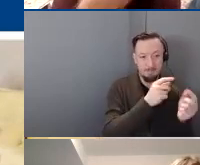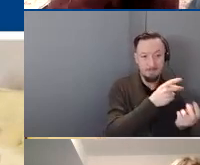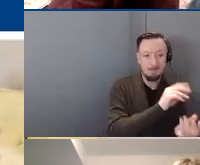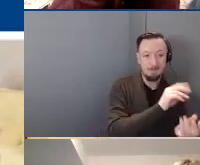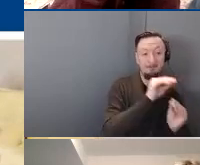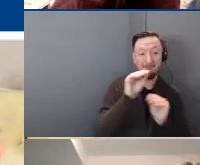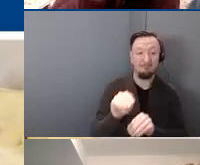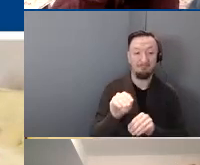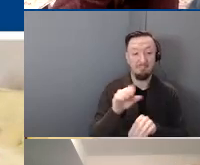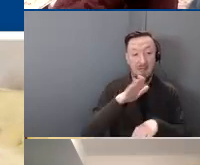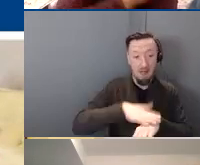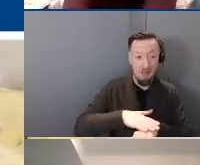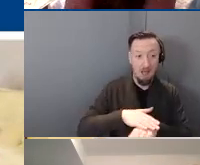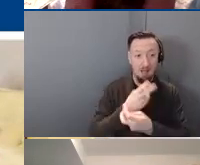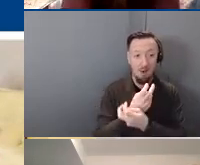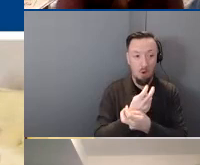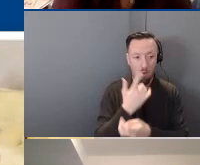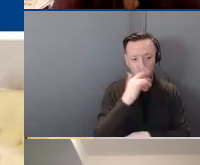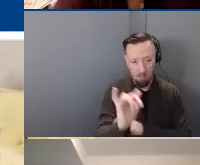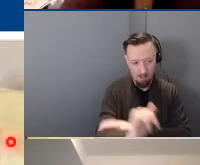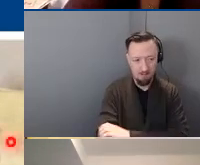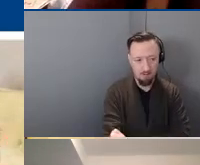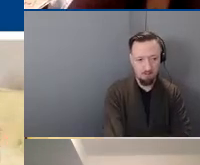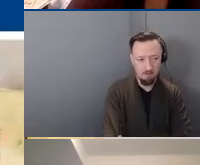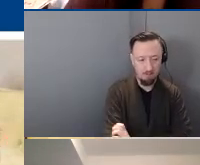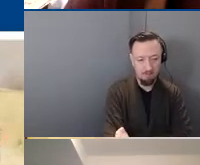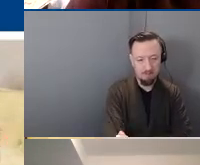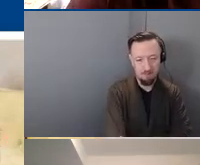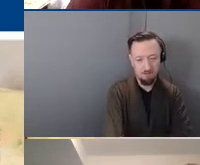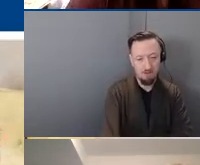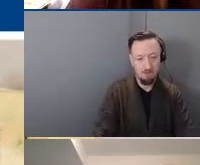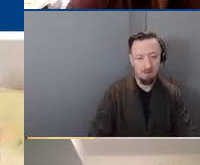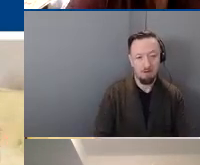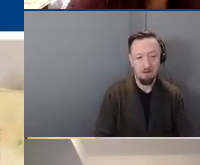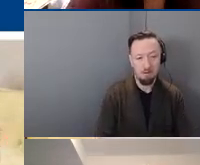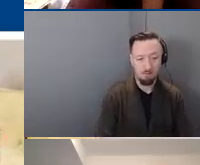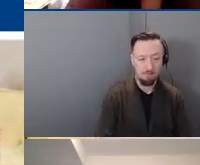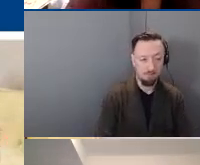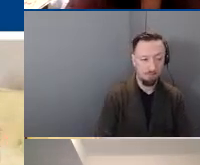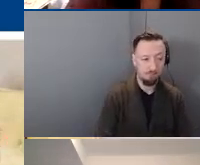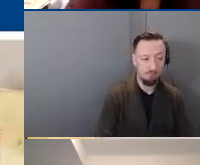of more of what it would look like when it was actually fused to the patient's spine.